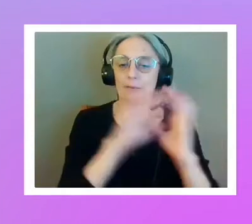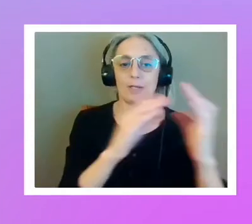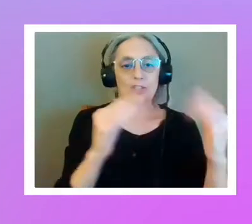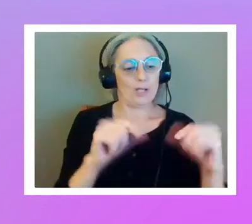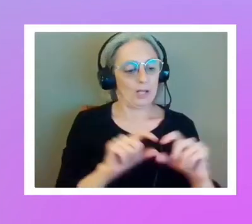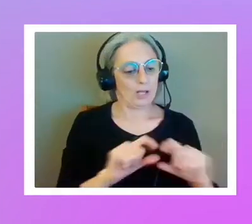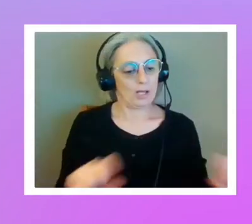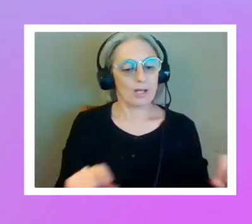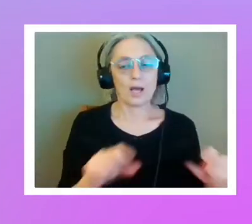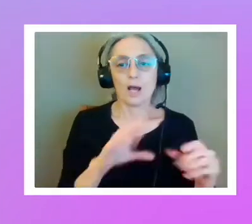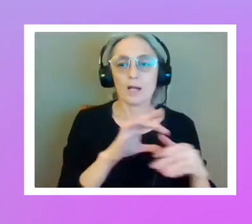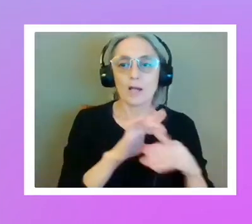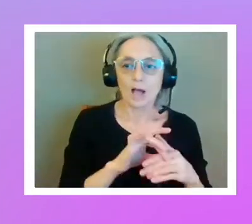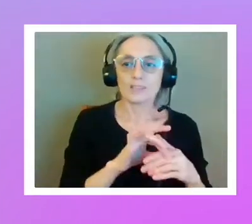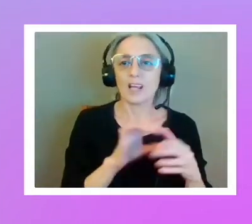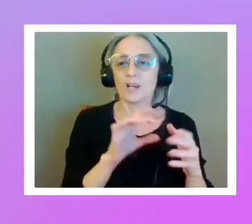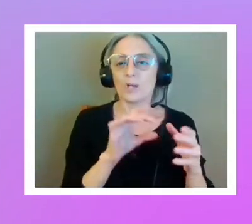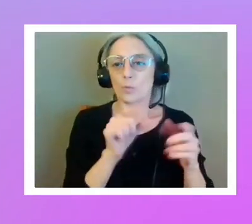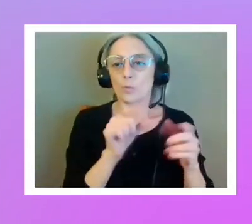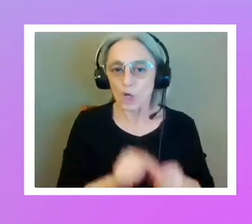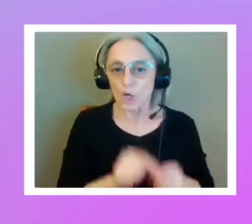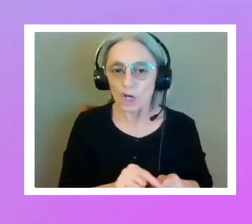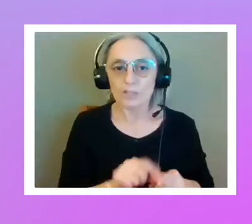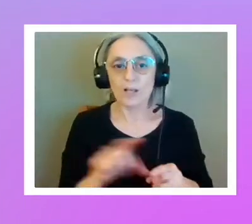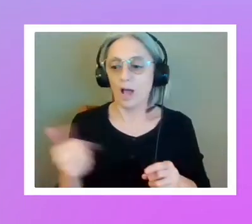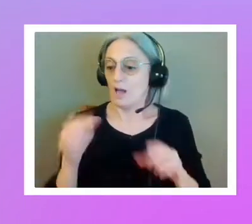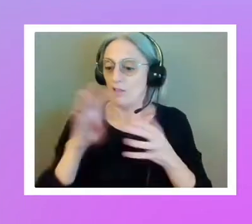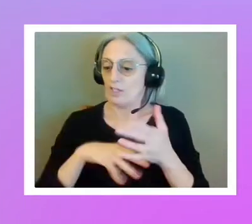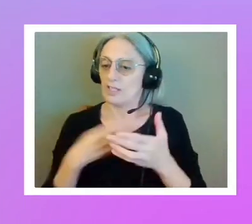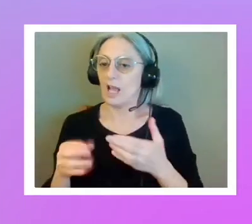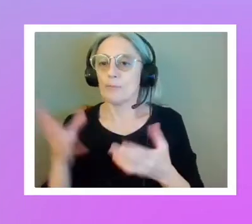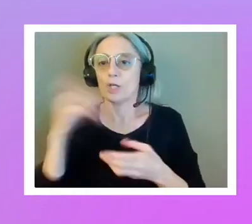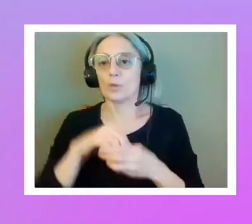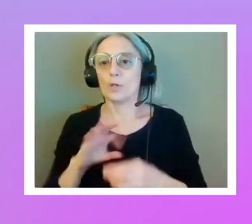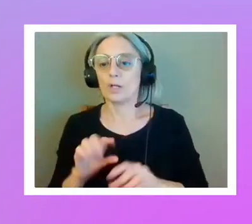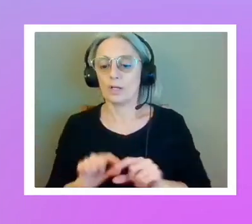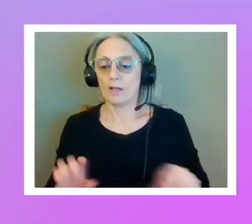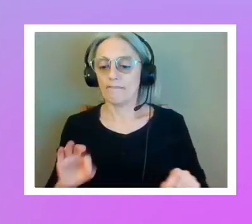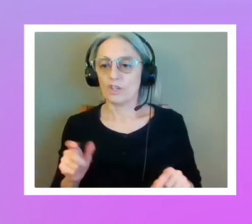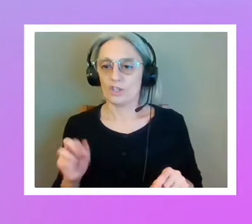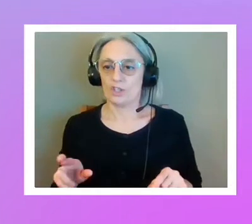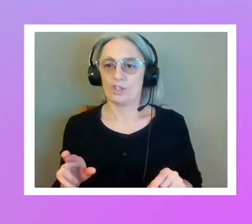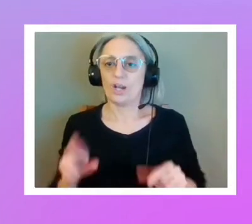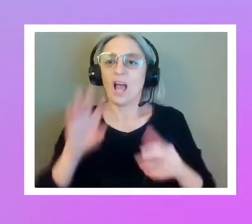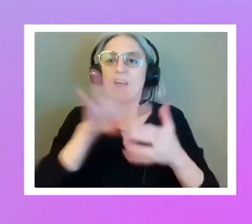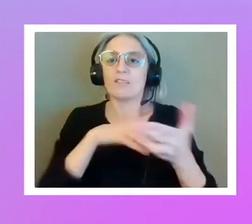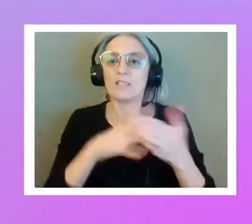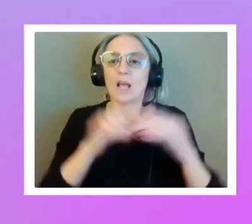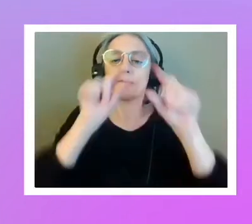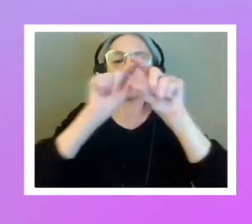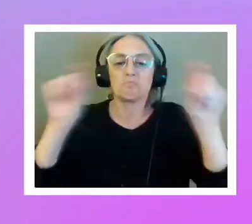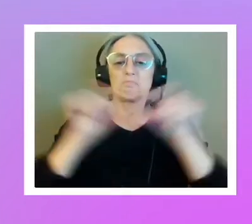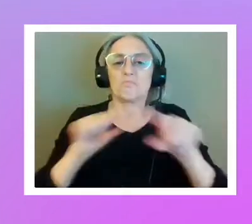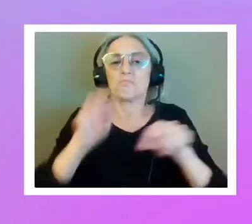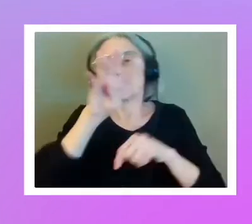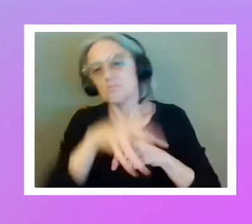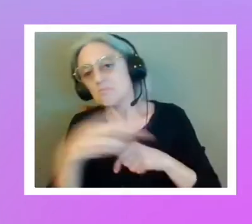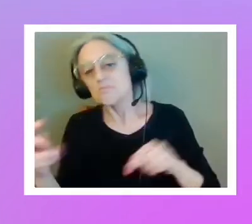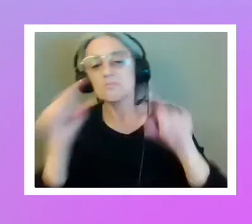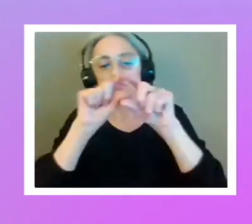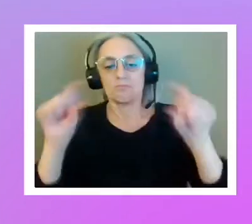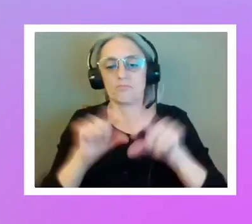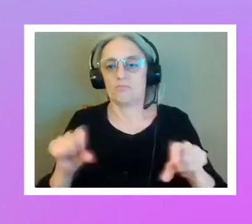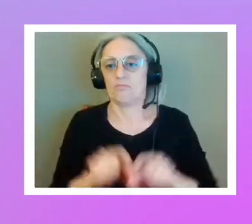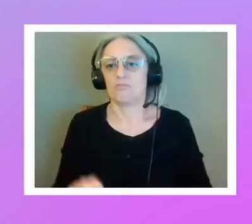words, and there's another table for the footer. It's basically everything is in a table-like structure. This is done